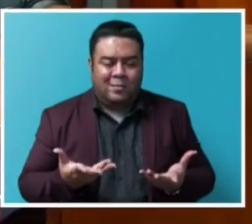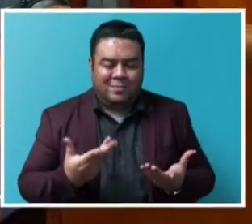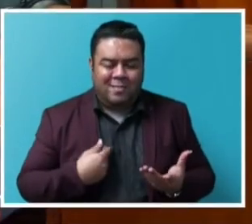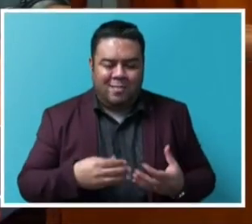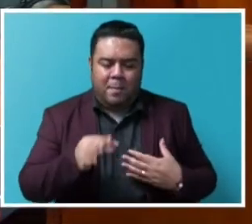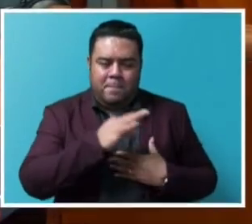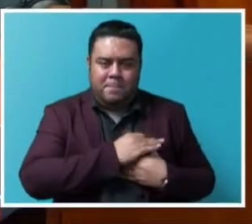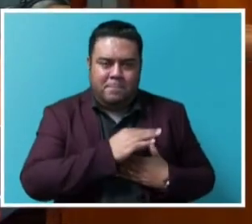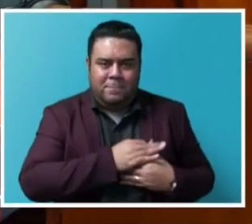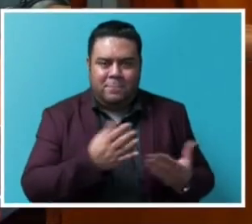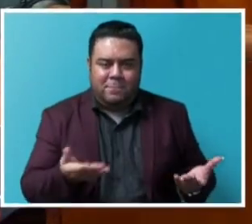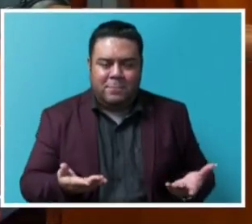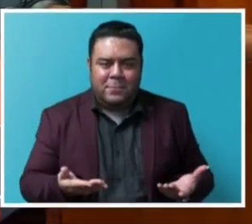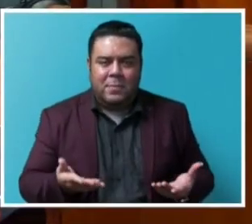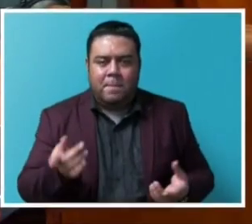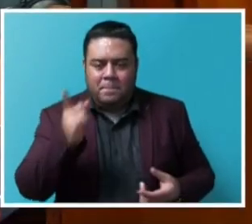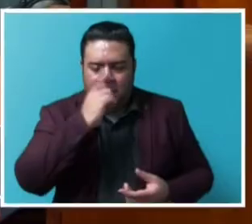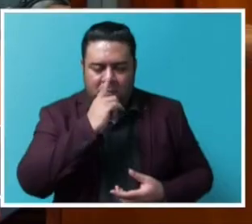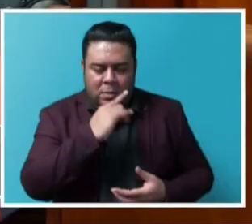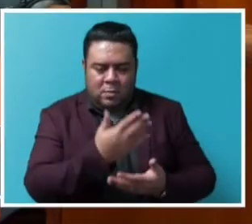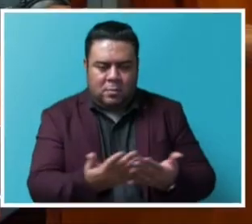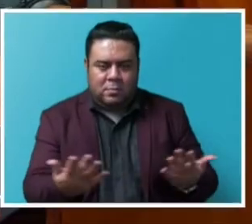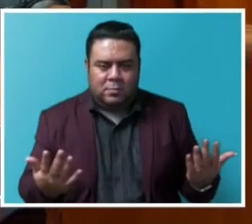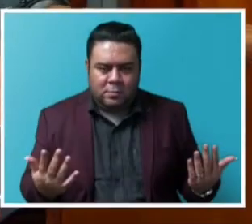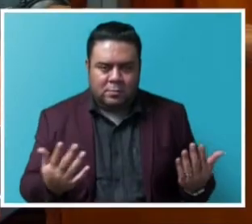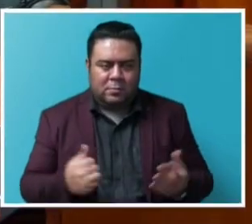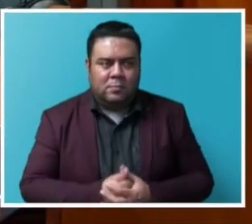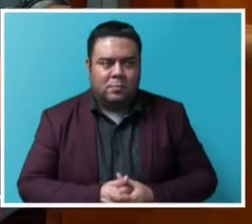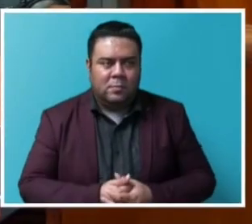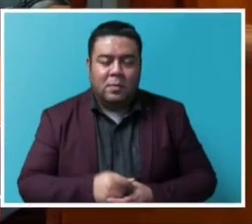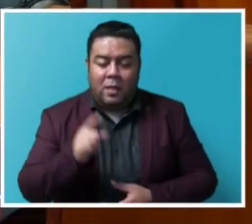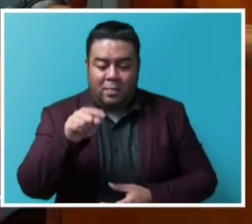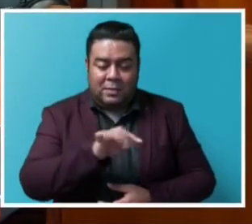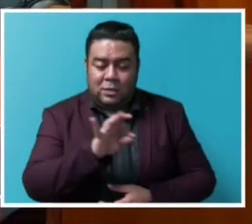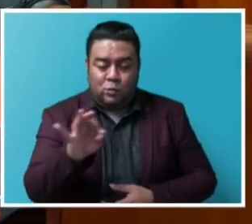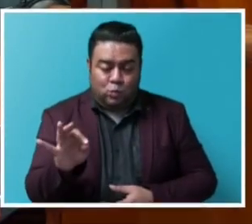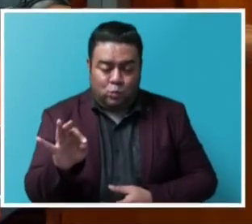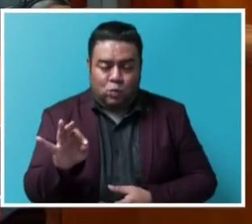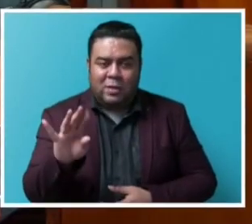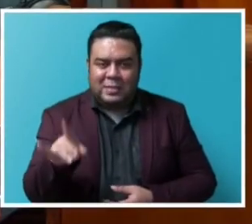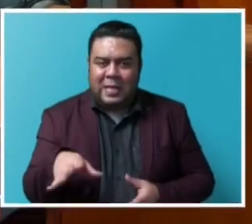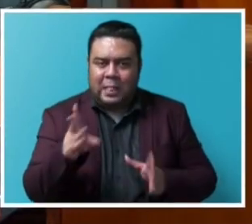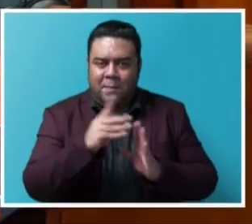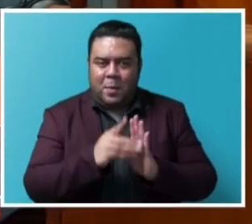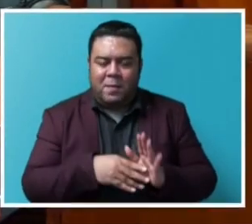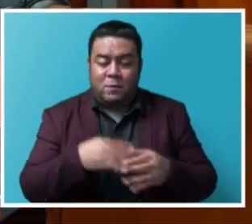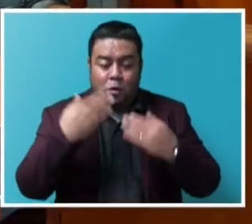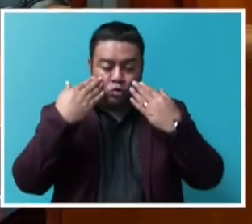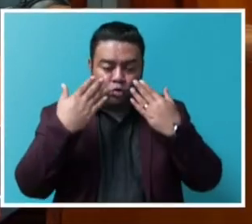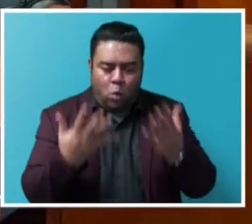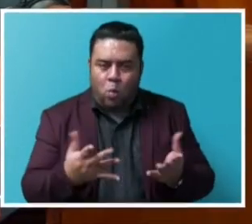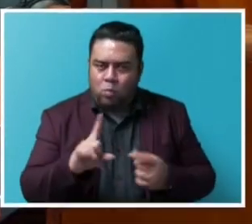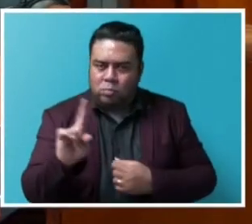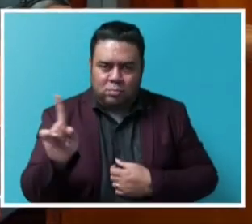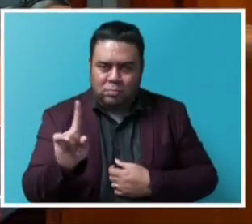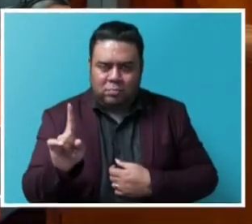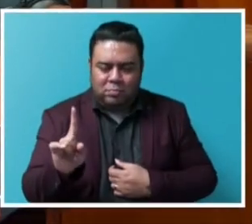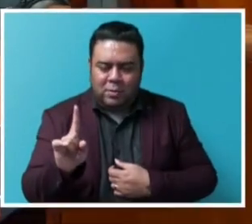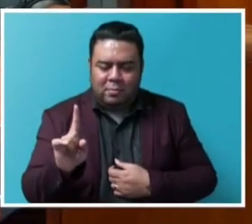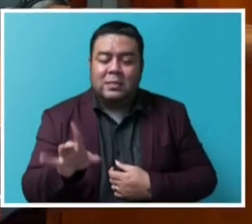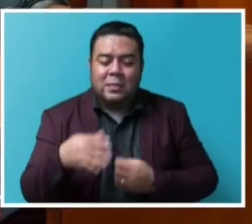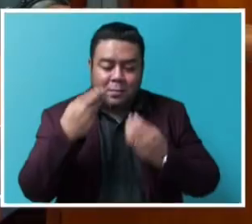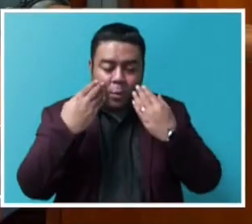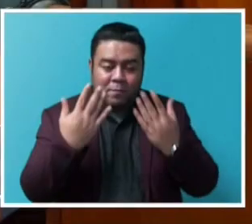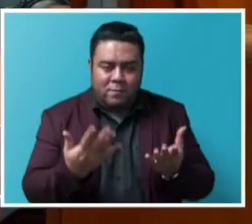our people. Mr. Speaker, sir, this is not diplomacy for show. This is diplomacy for the